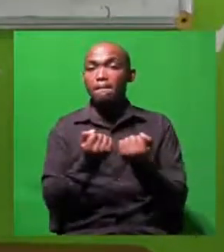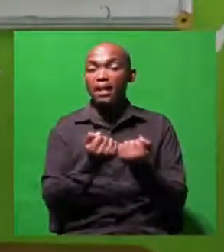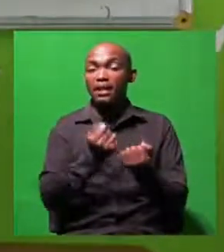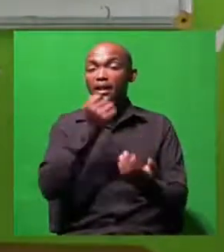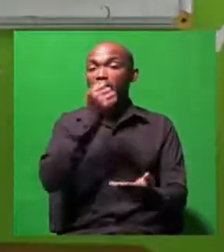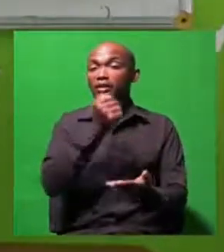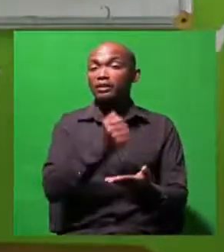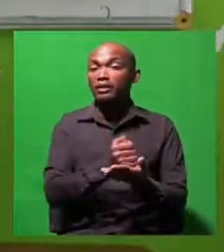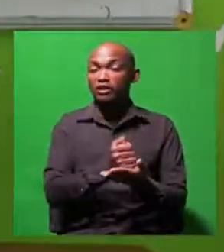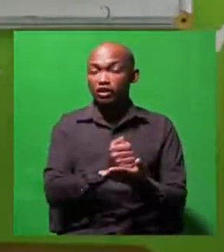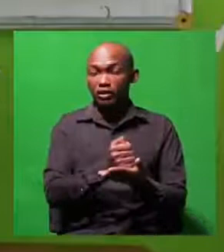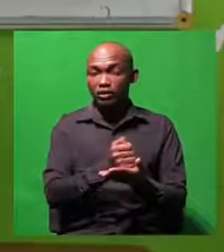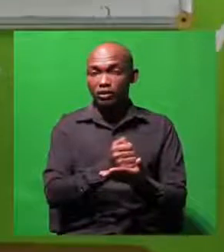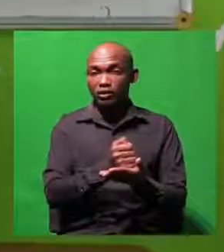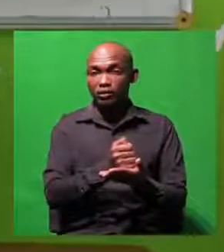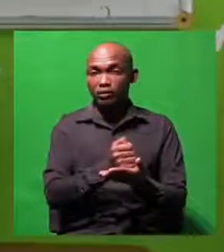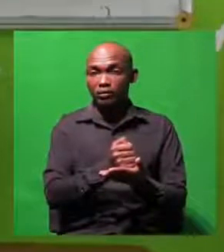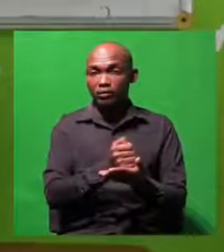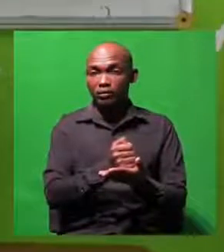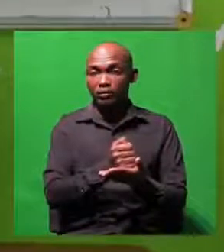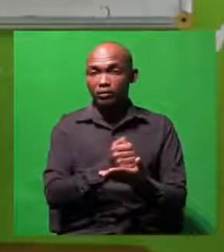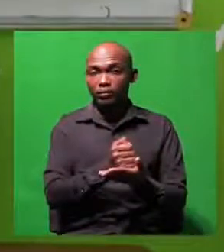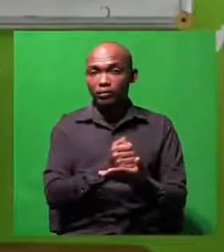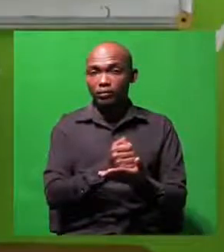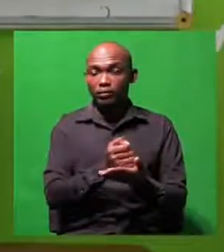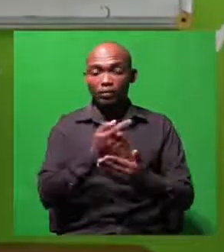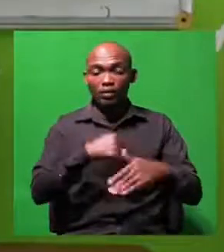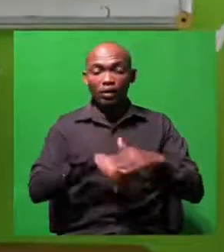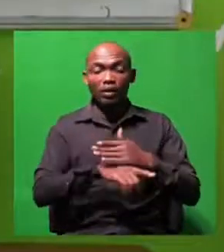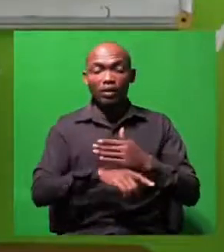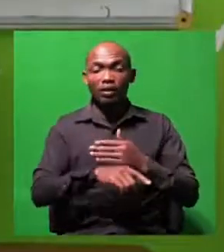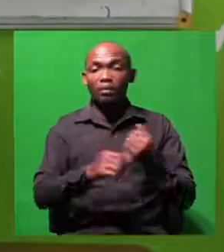in making decision